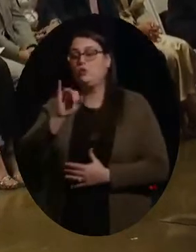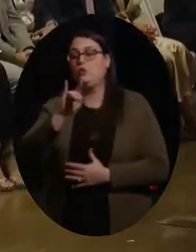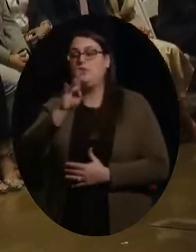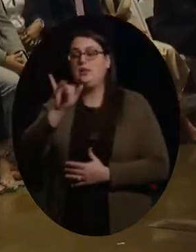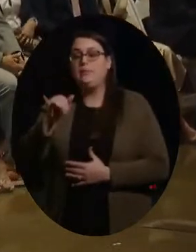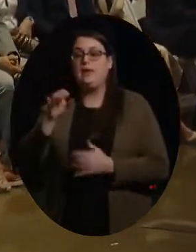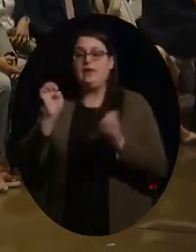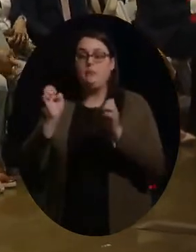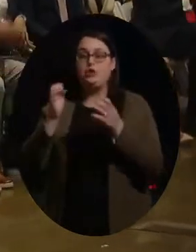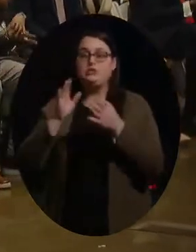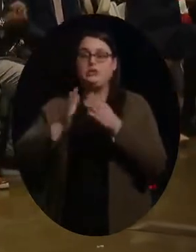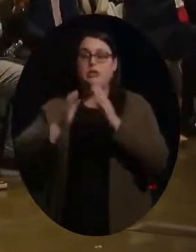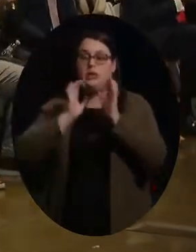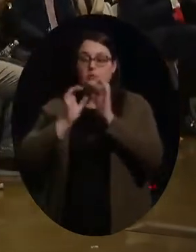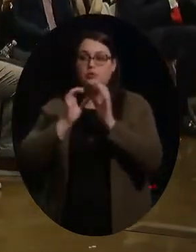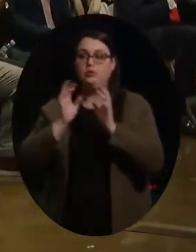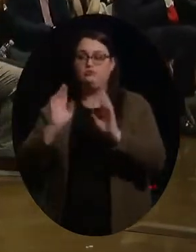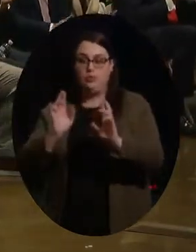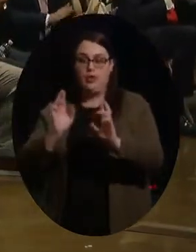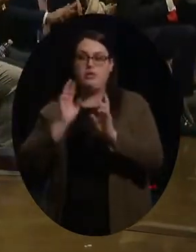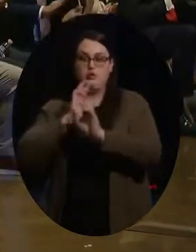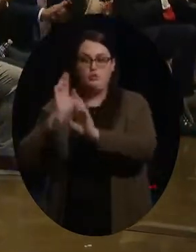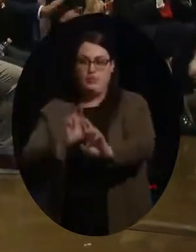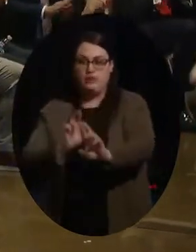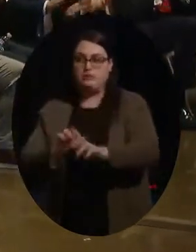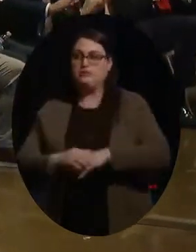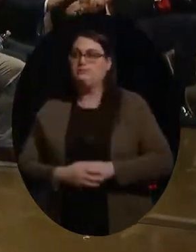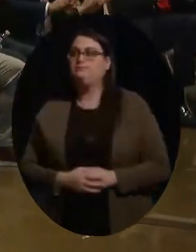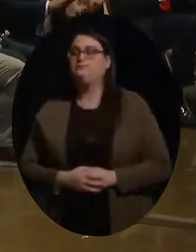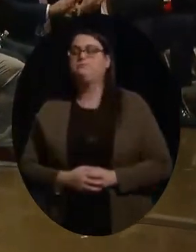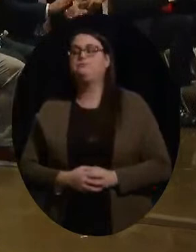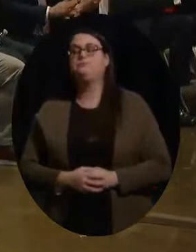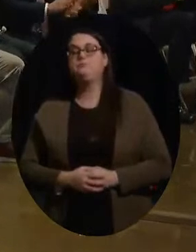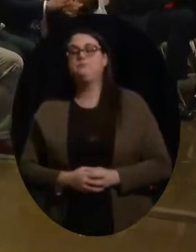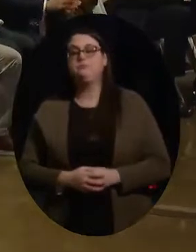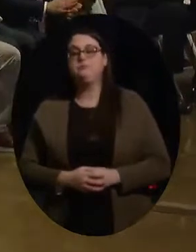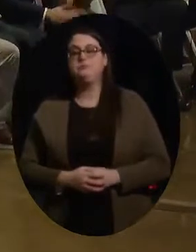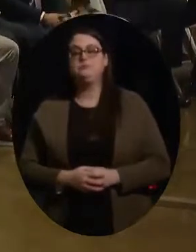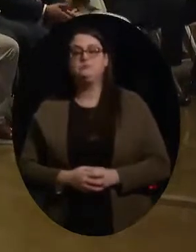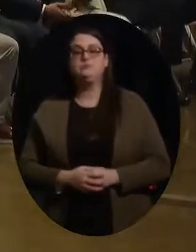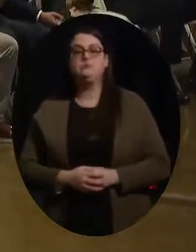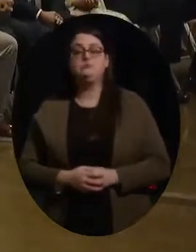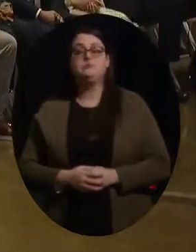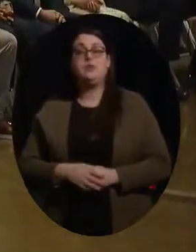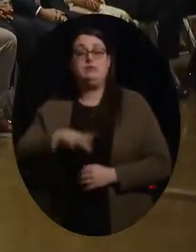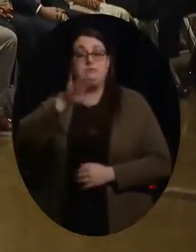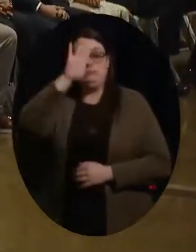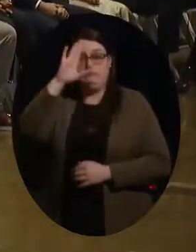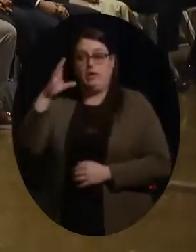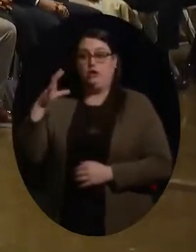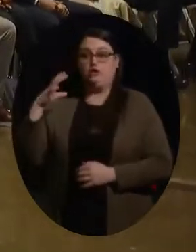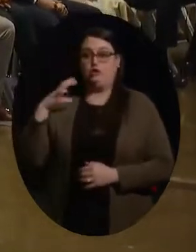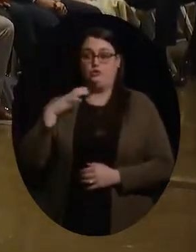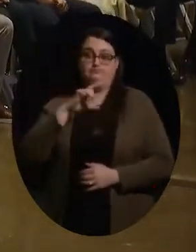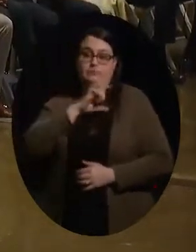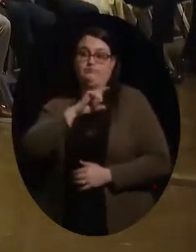Communications, Preparedness and Response. our Fire Chief, Melvin